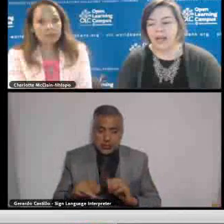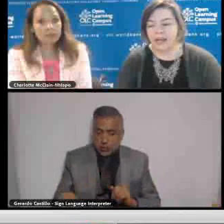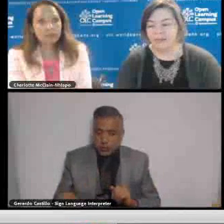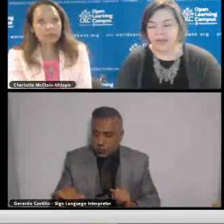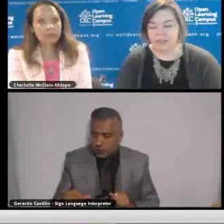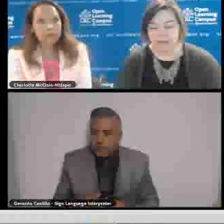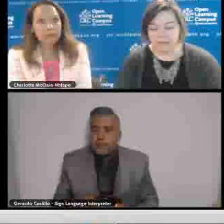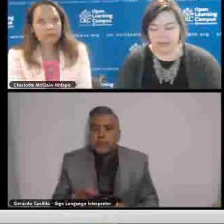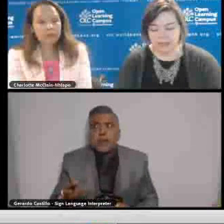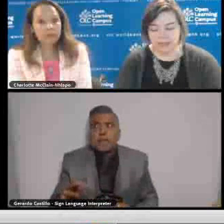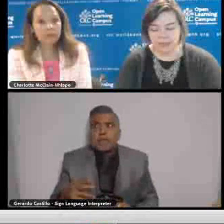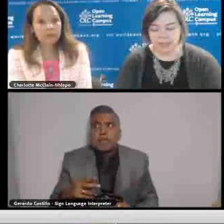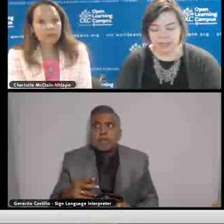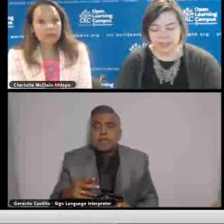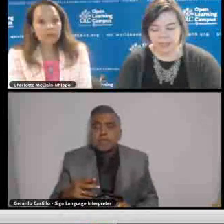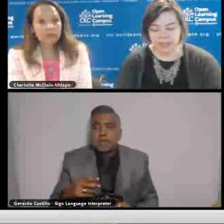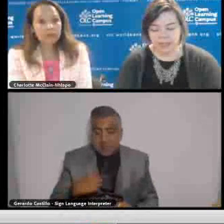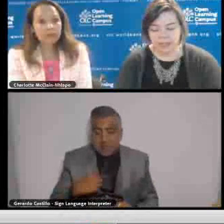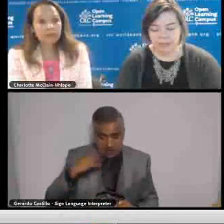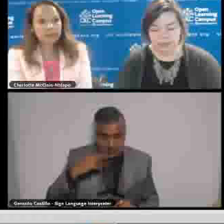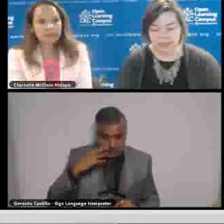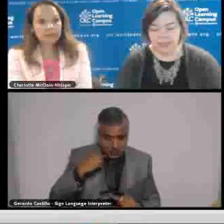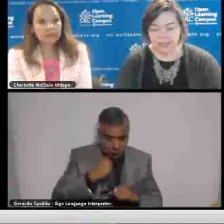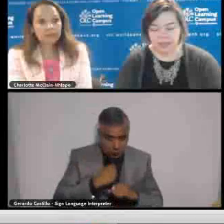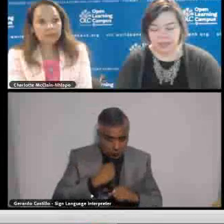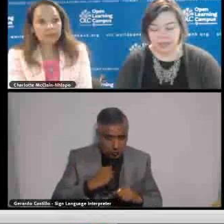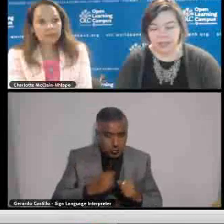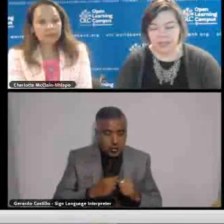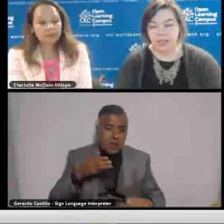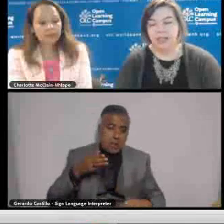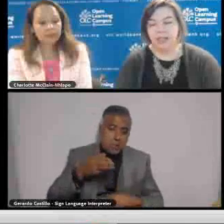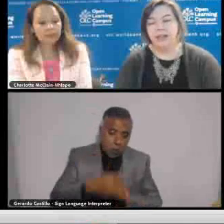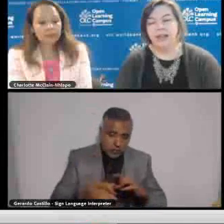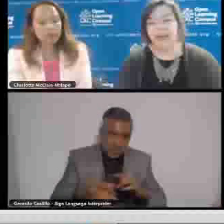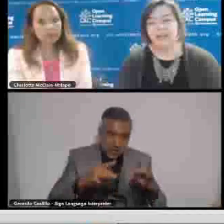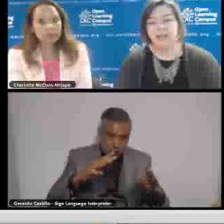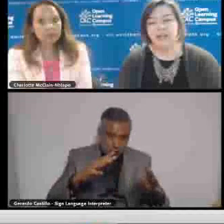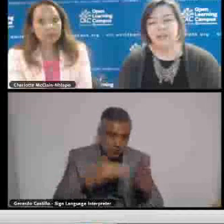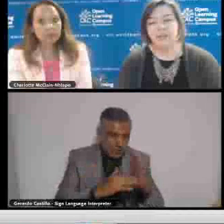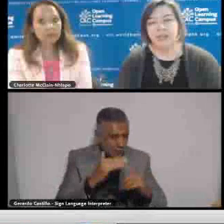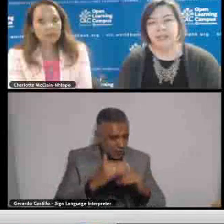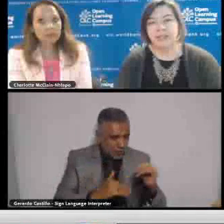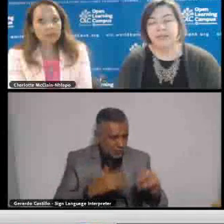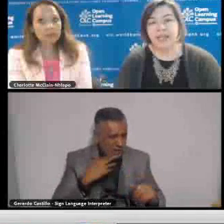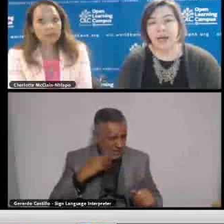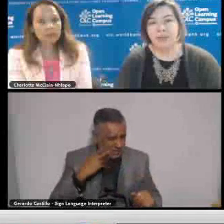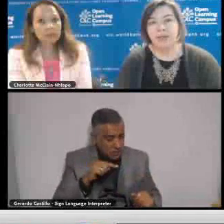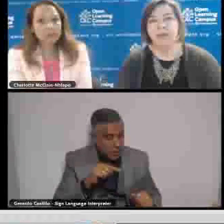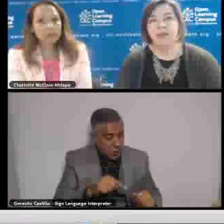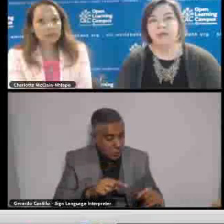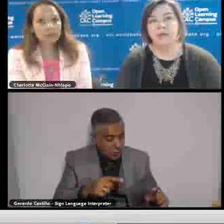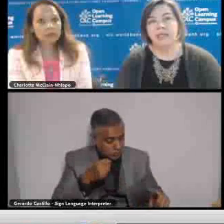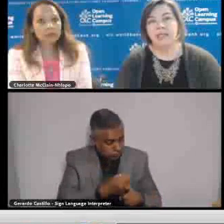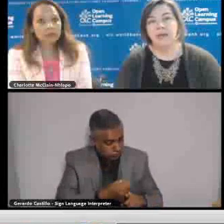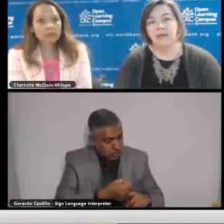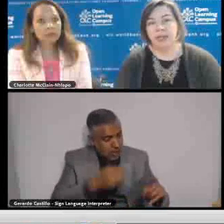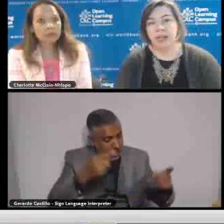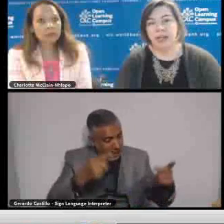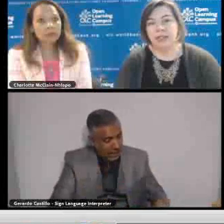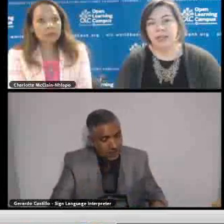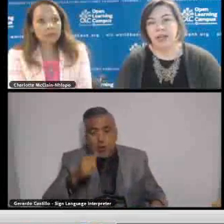found in my experience working on a lot of post-disaster reconstruction that when these events happen, women get